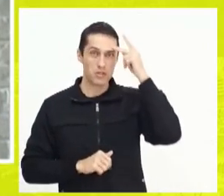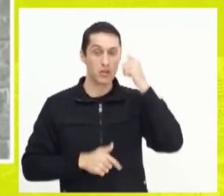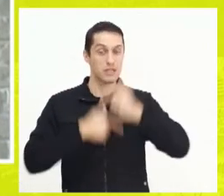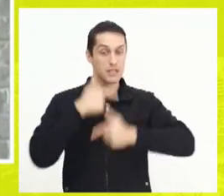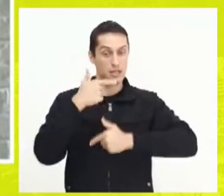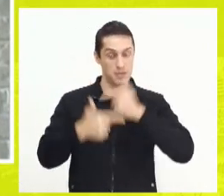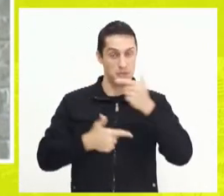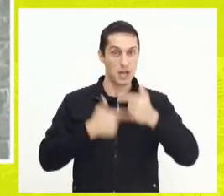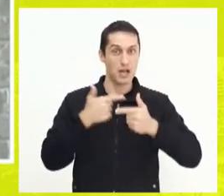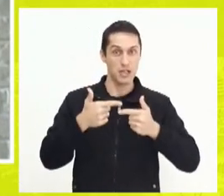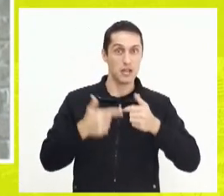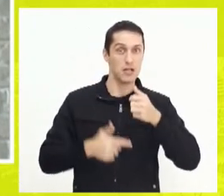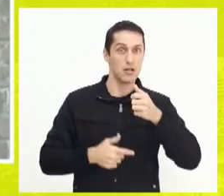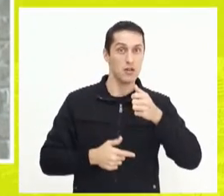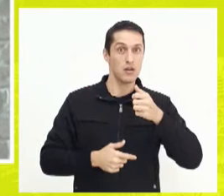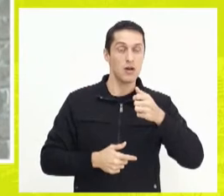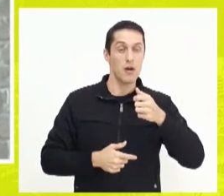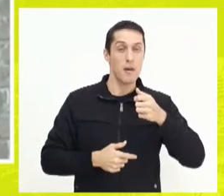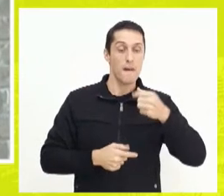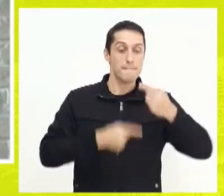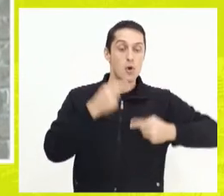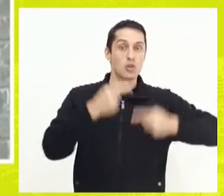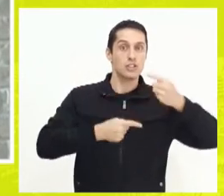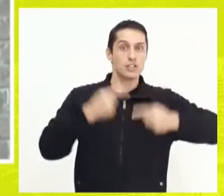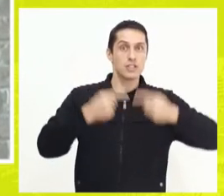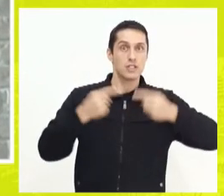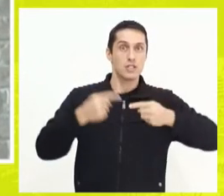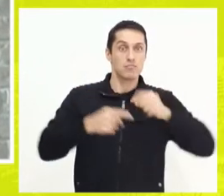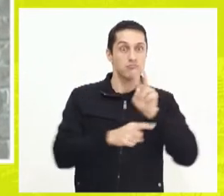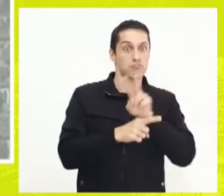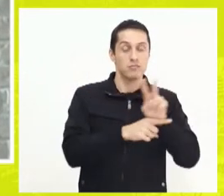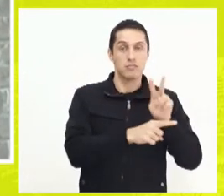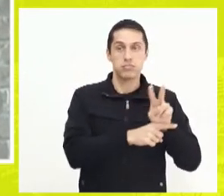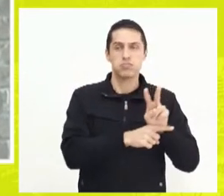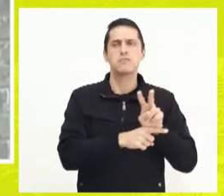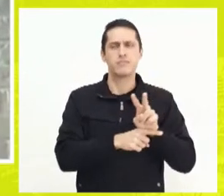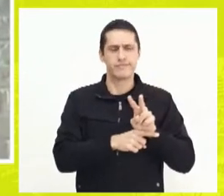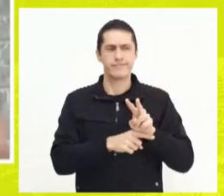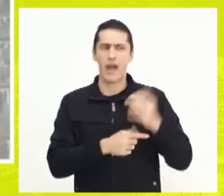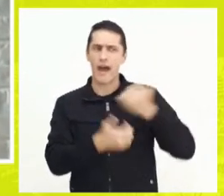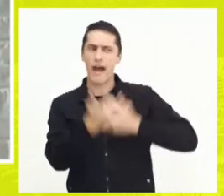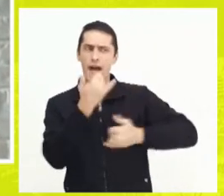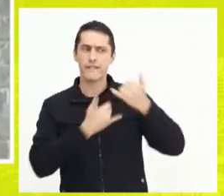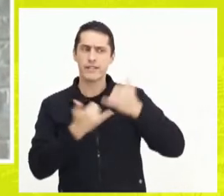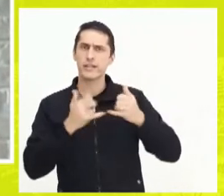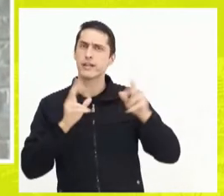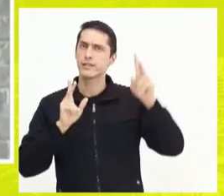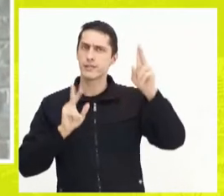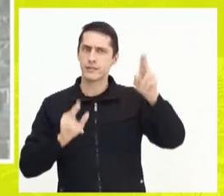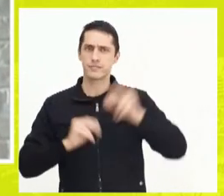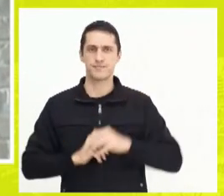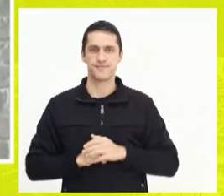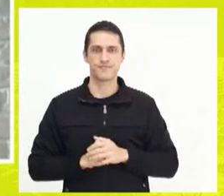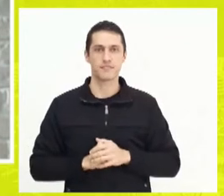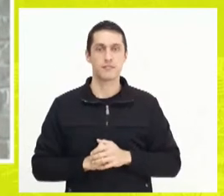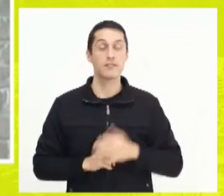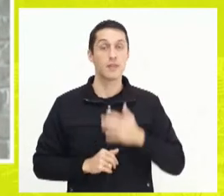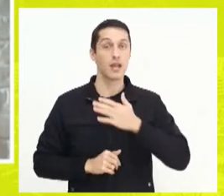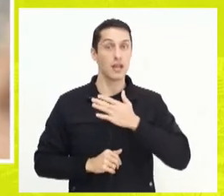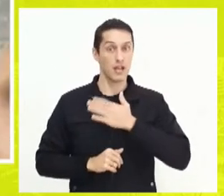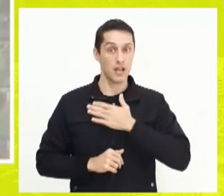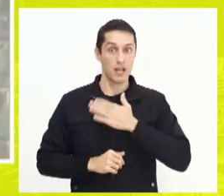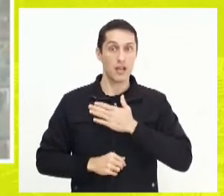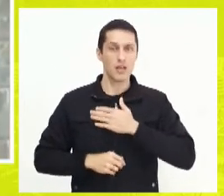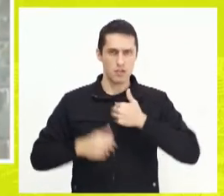uh reports which are similar i'd like to talk about my trajectory in this field mental health and